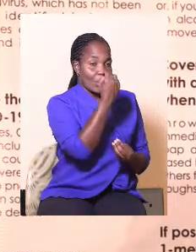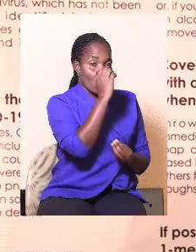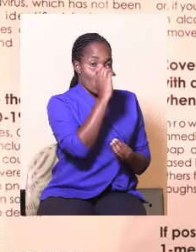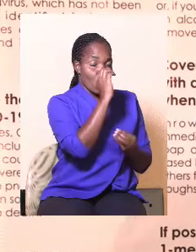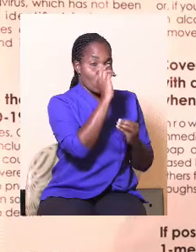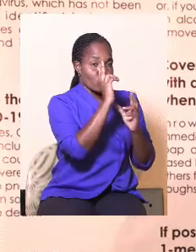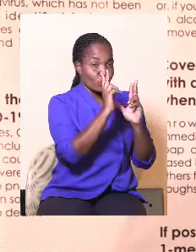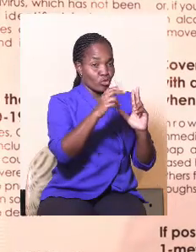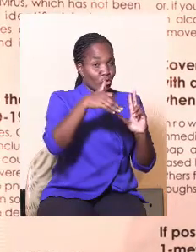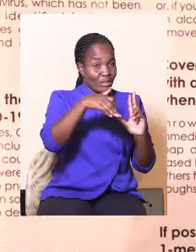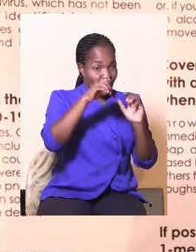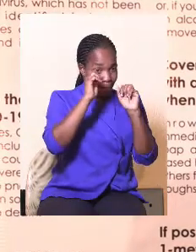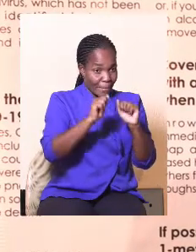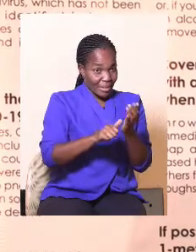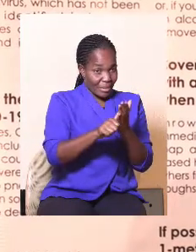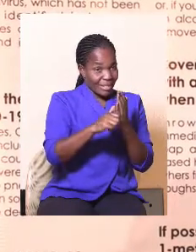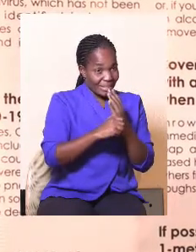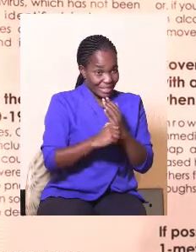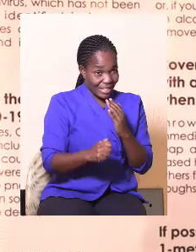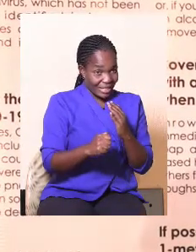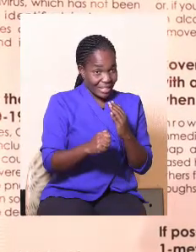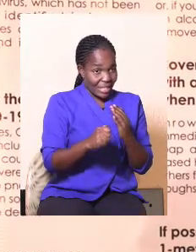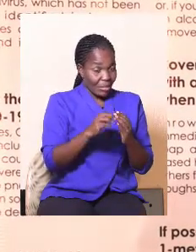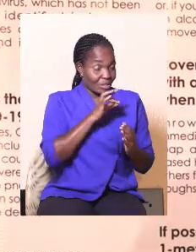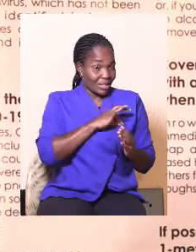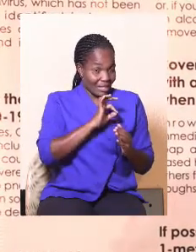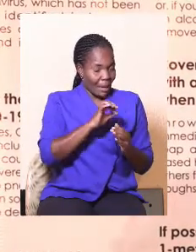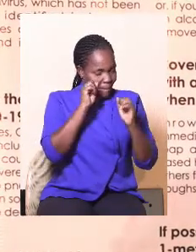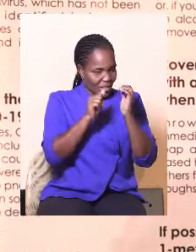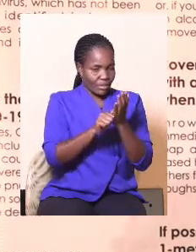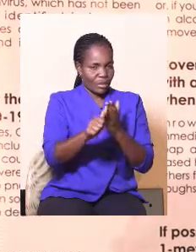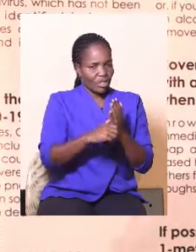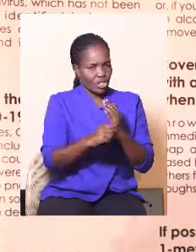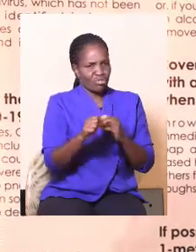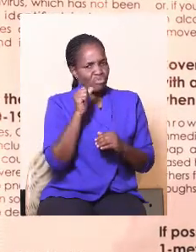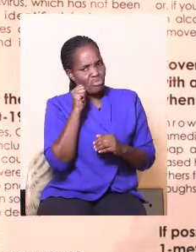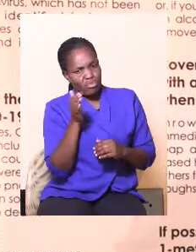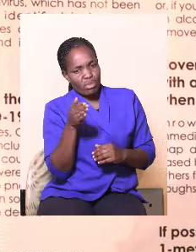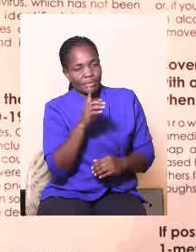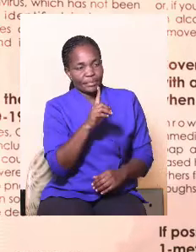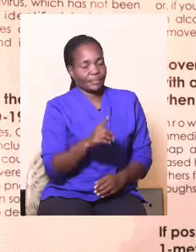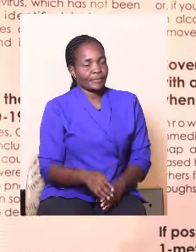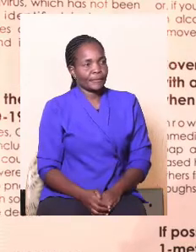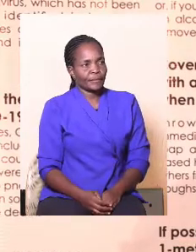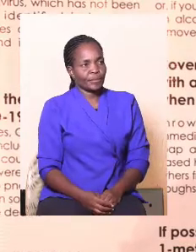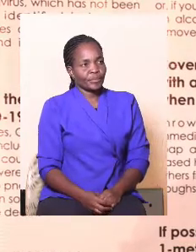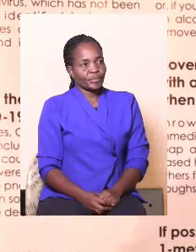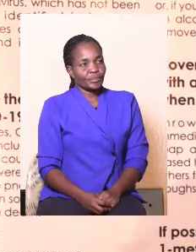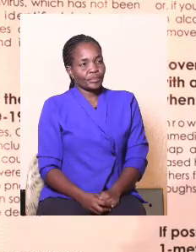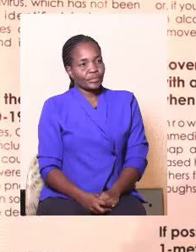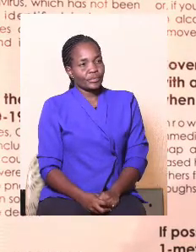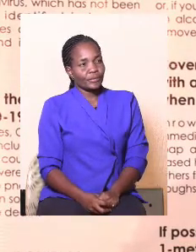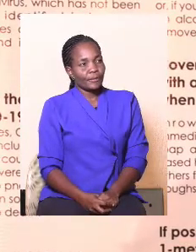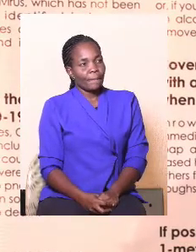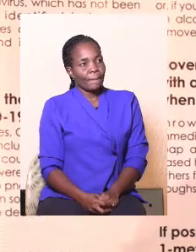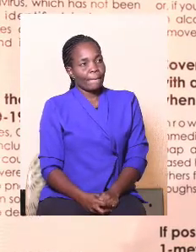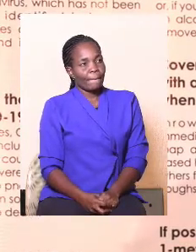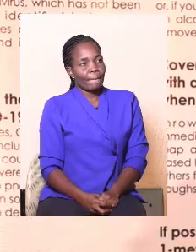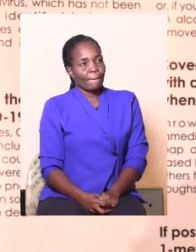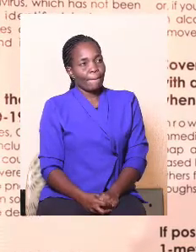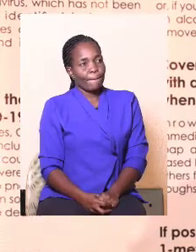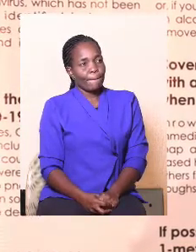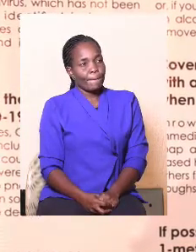is duty-bound to pay tax, irrespective of what you do. So, when I talked about if